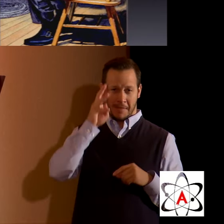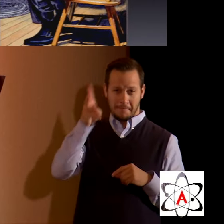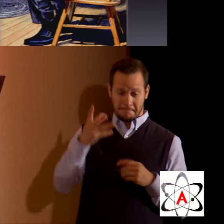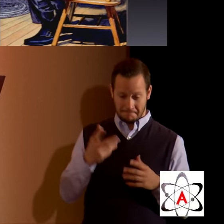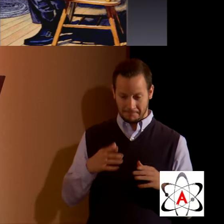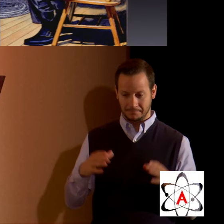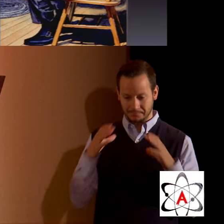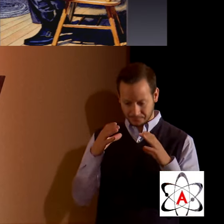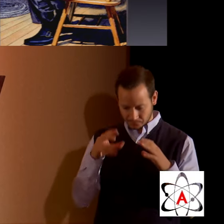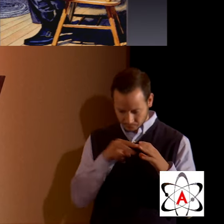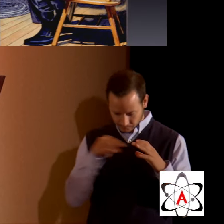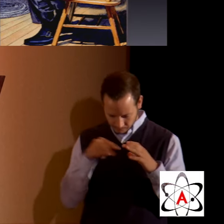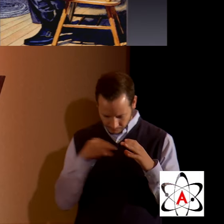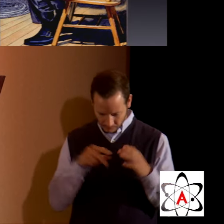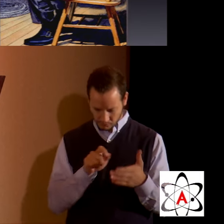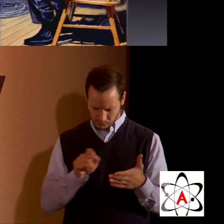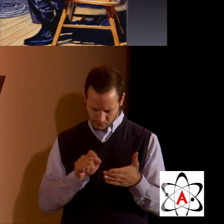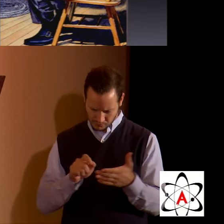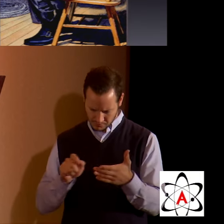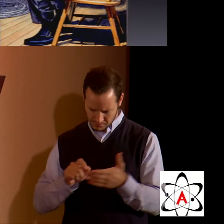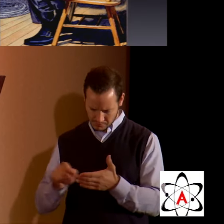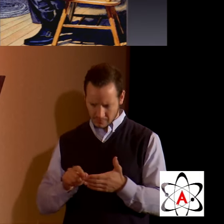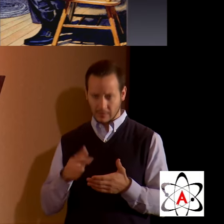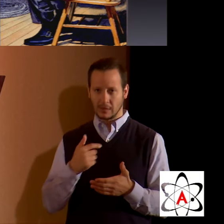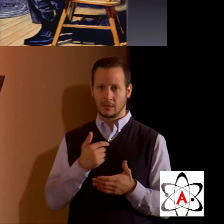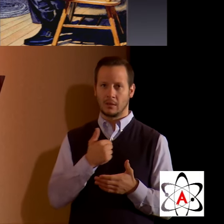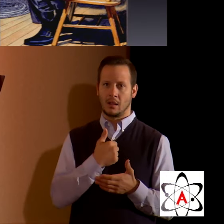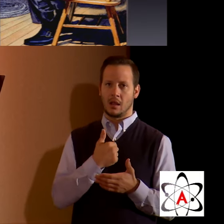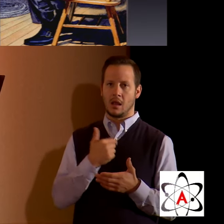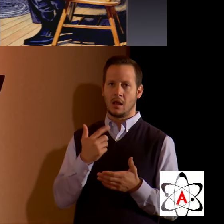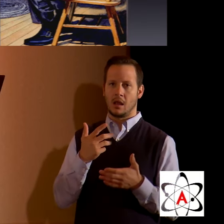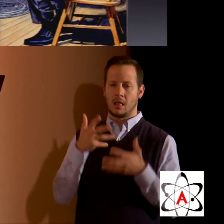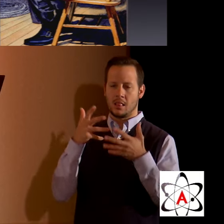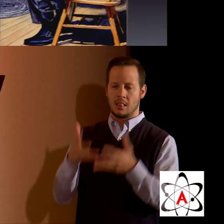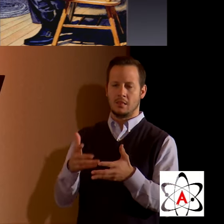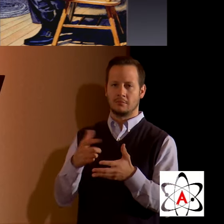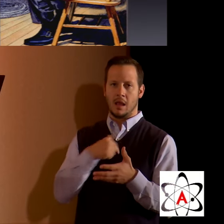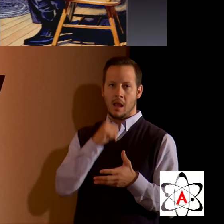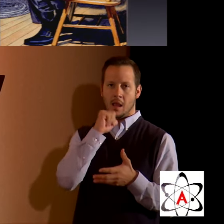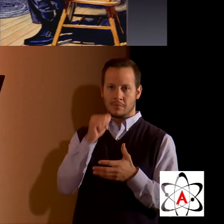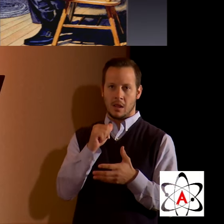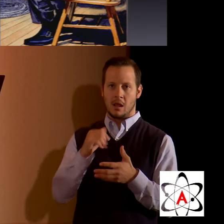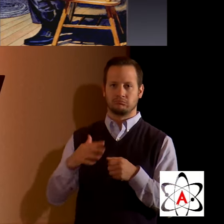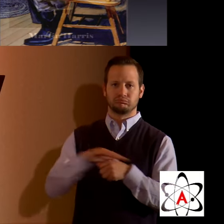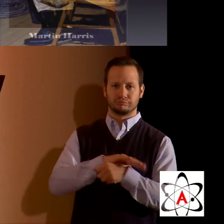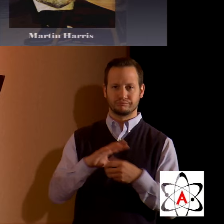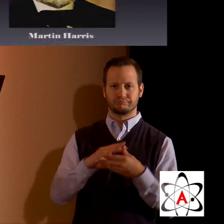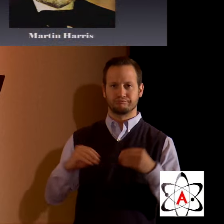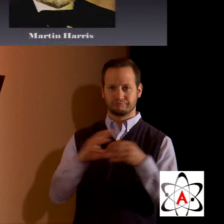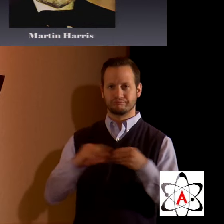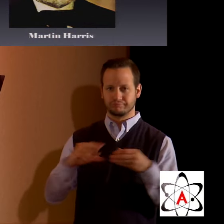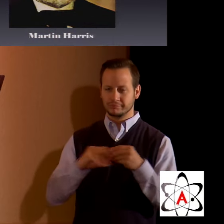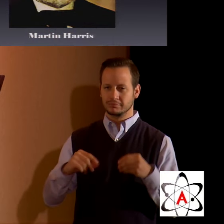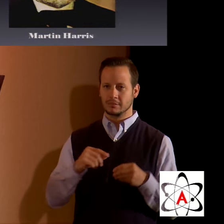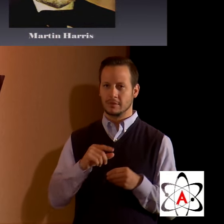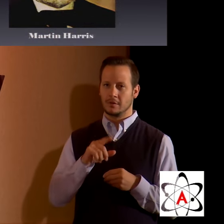young Joseph's scripture was completed, and trust me, I'm leaving out layers of soap opera that would do a Mexican telenovela